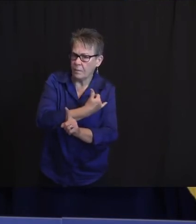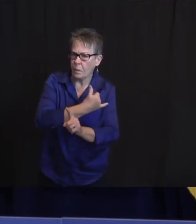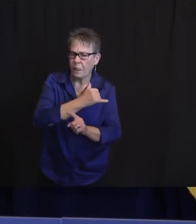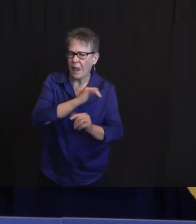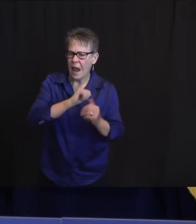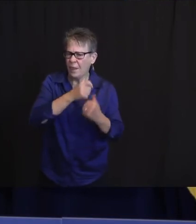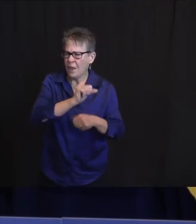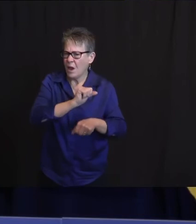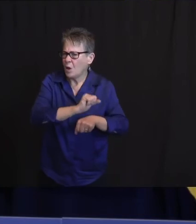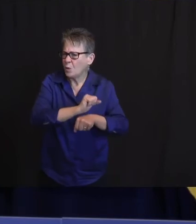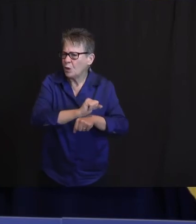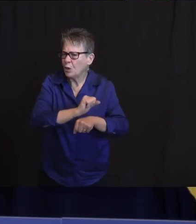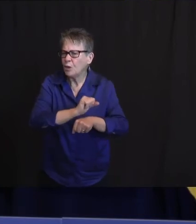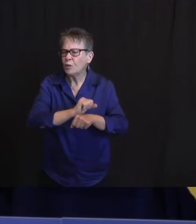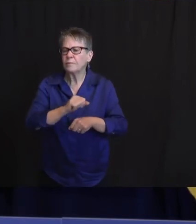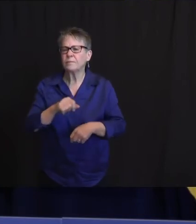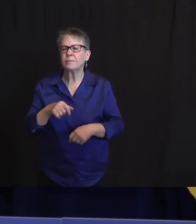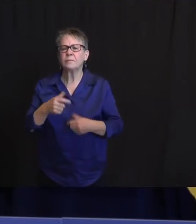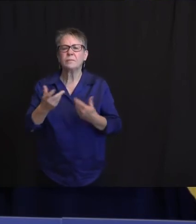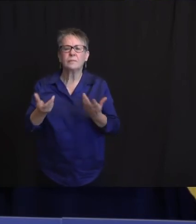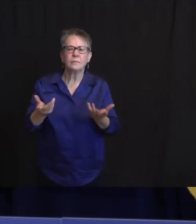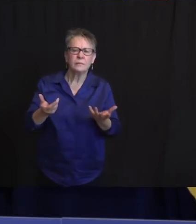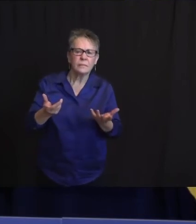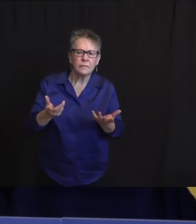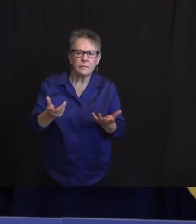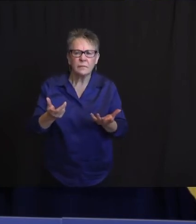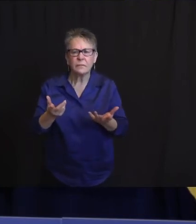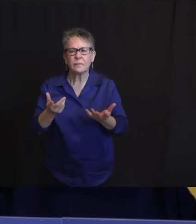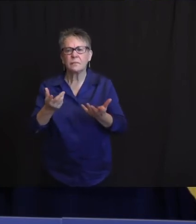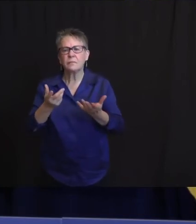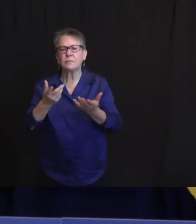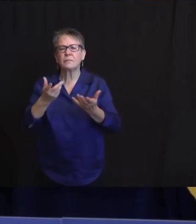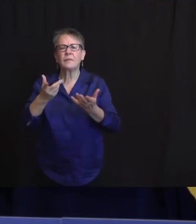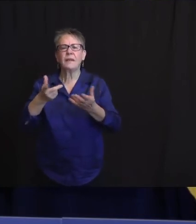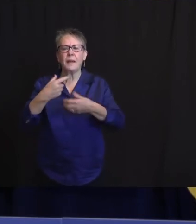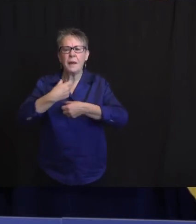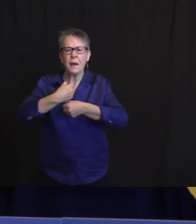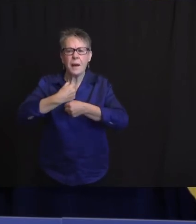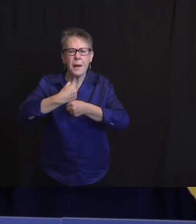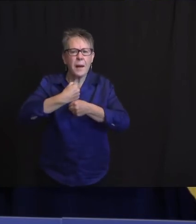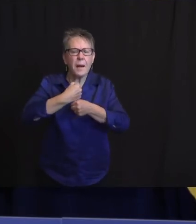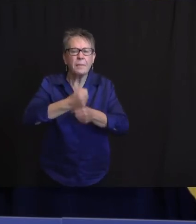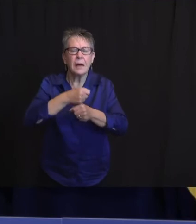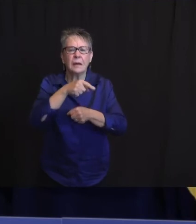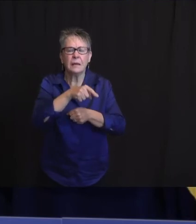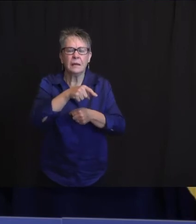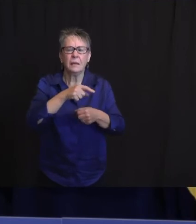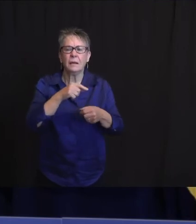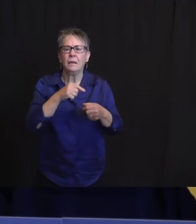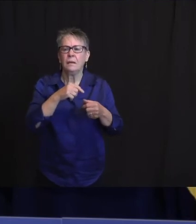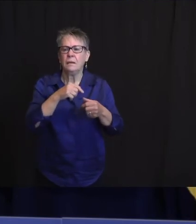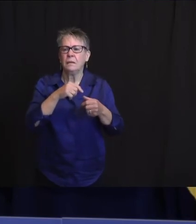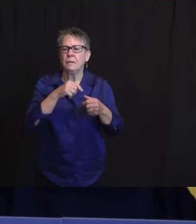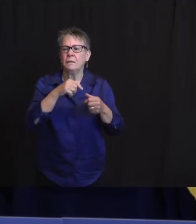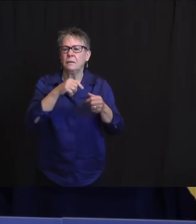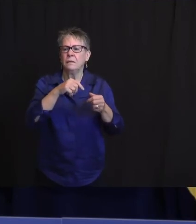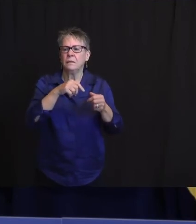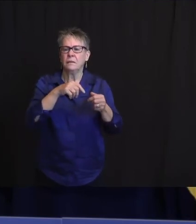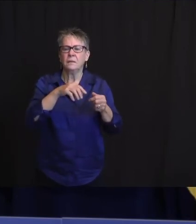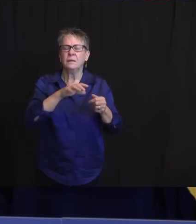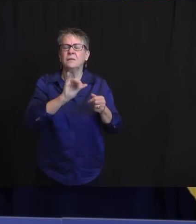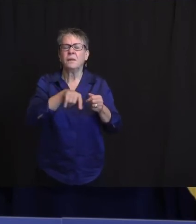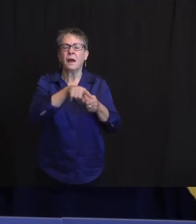making millions to billions of copies of the viral-related DNA. If there